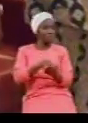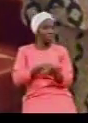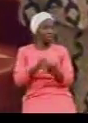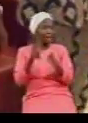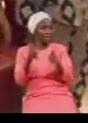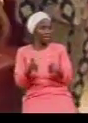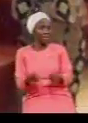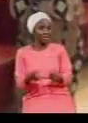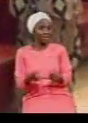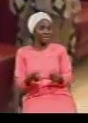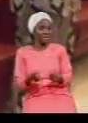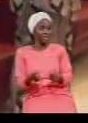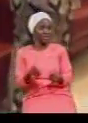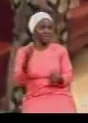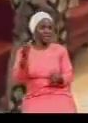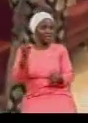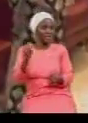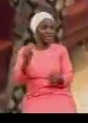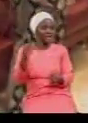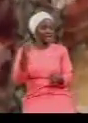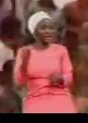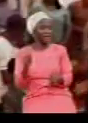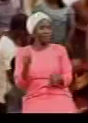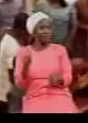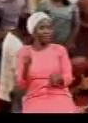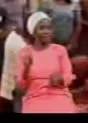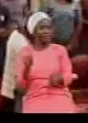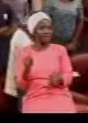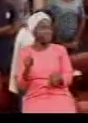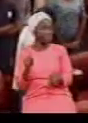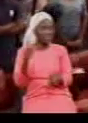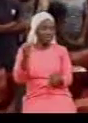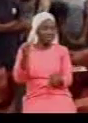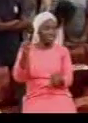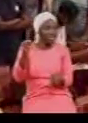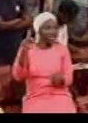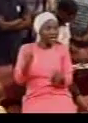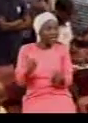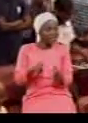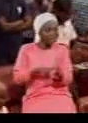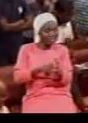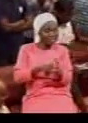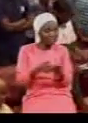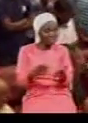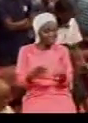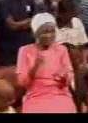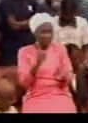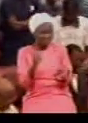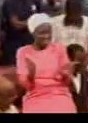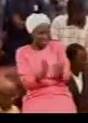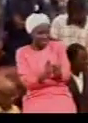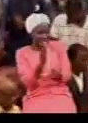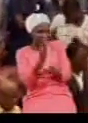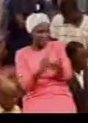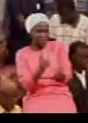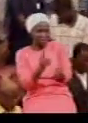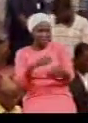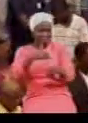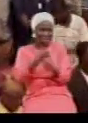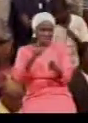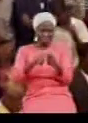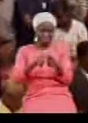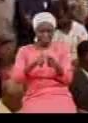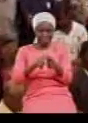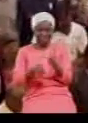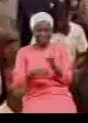an ant, a cockroach, a little thing somewhere, make you to back out from